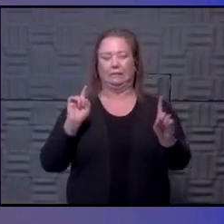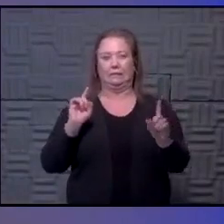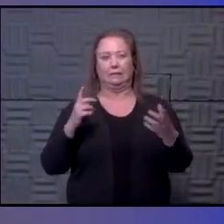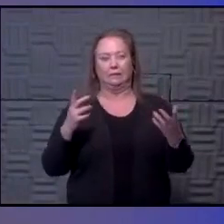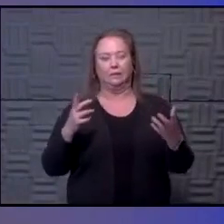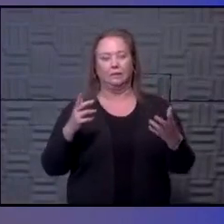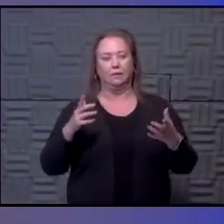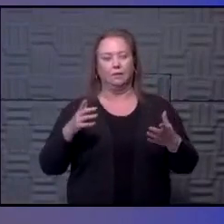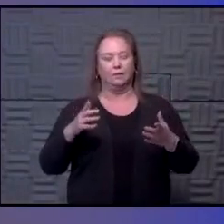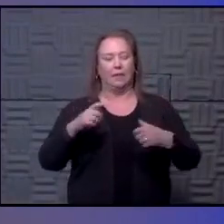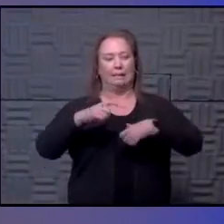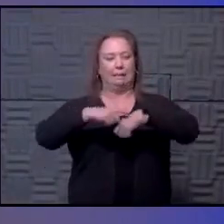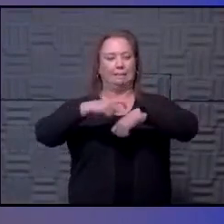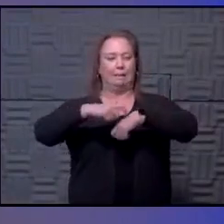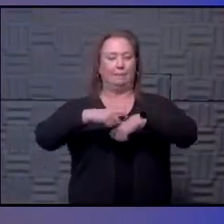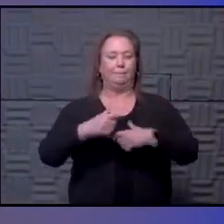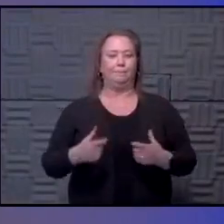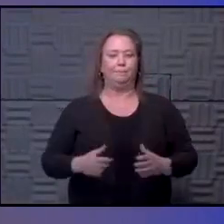distancing during the visit.